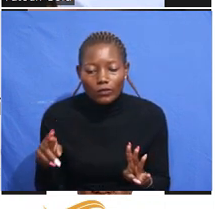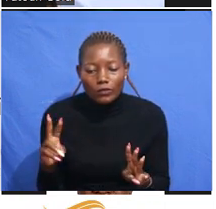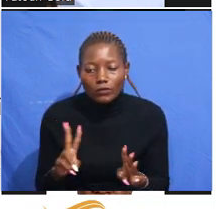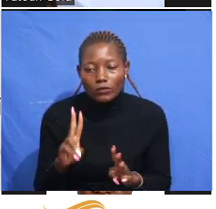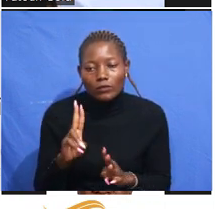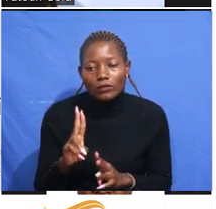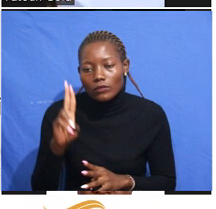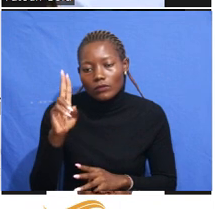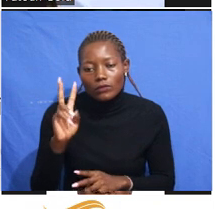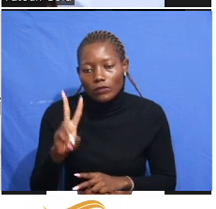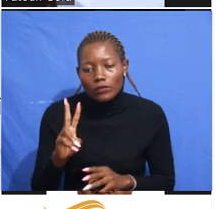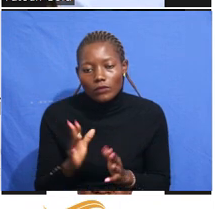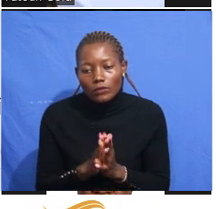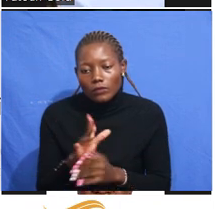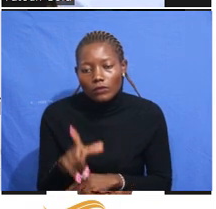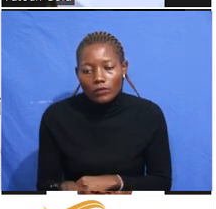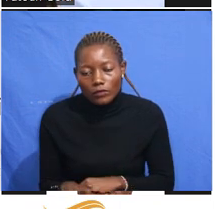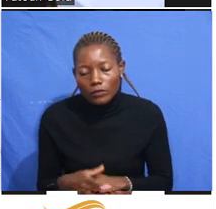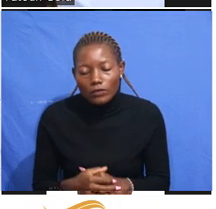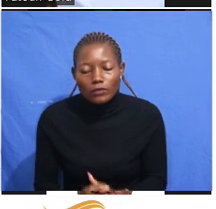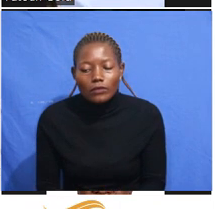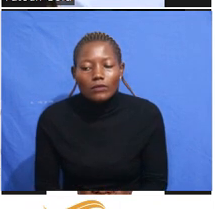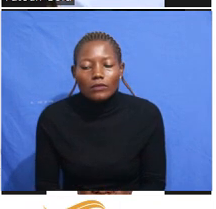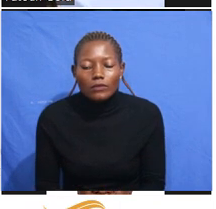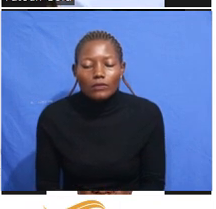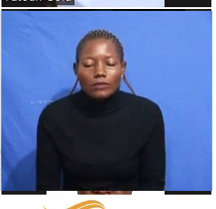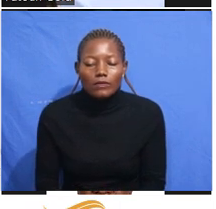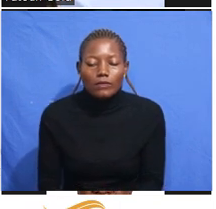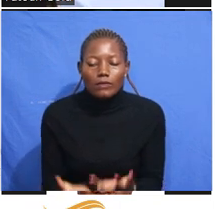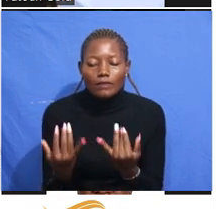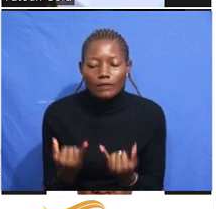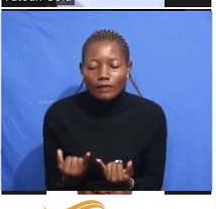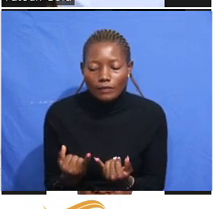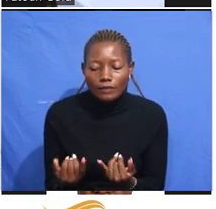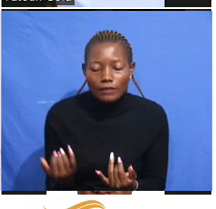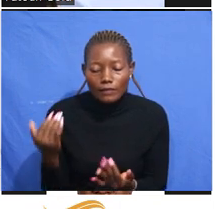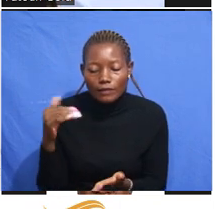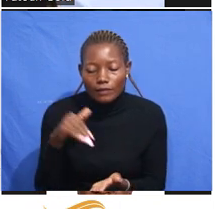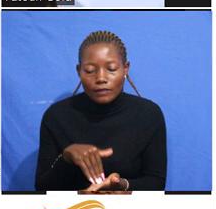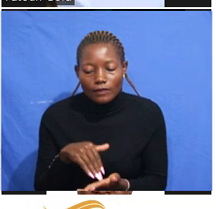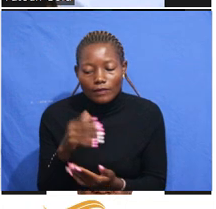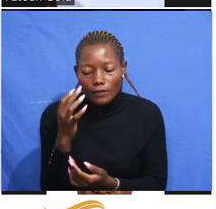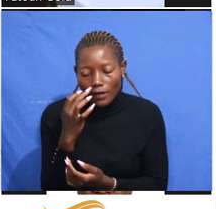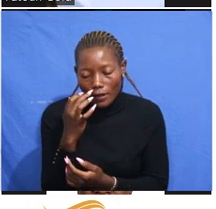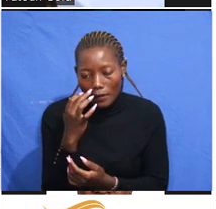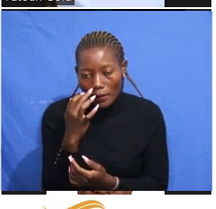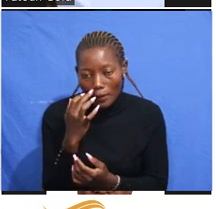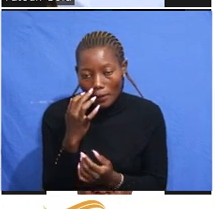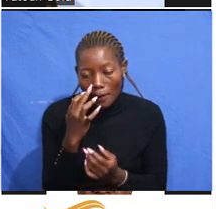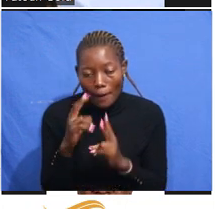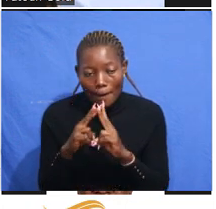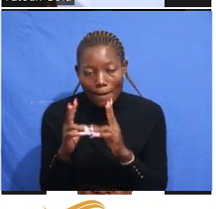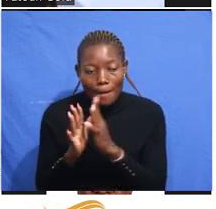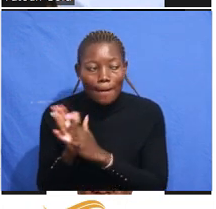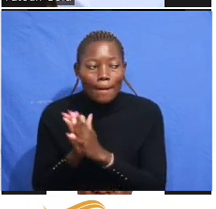2 lower chambers called the ventricles. Now, it is again very interesting the way